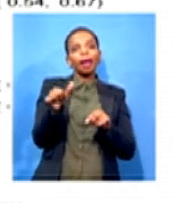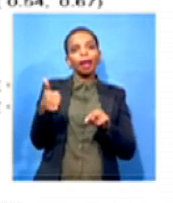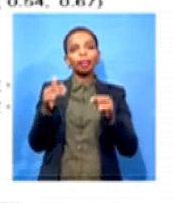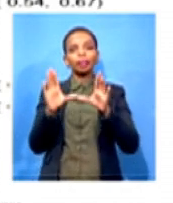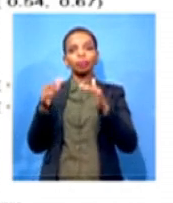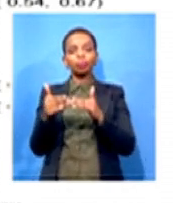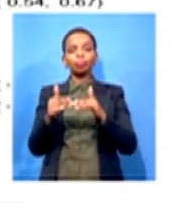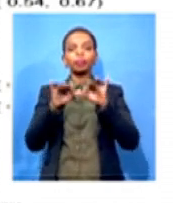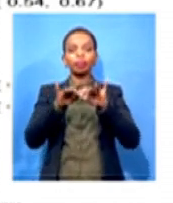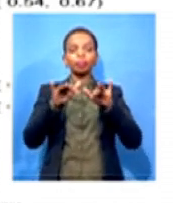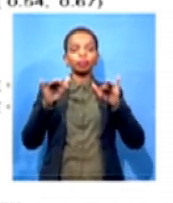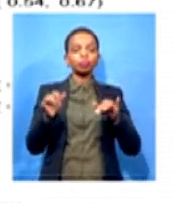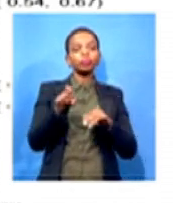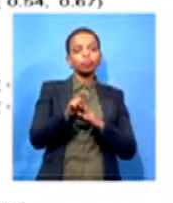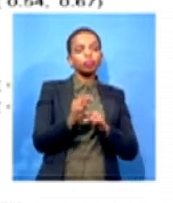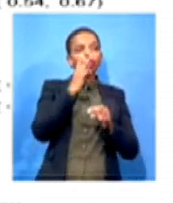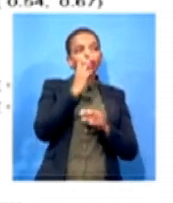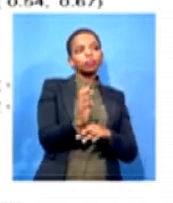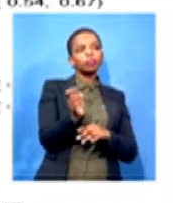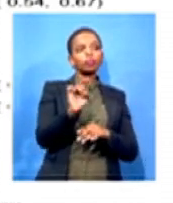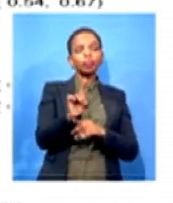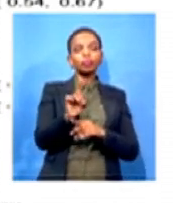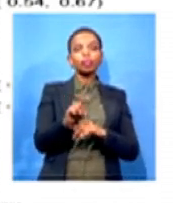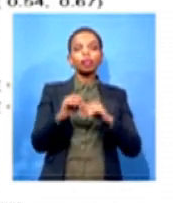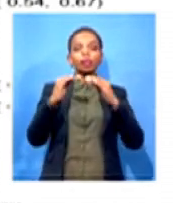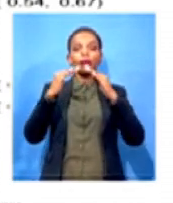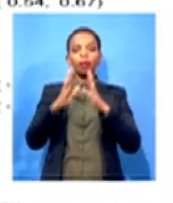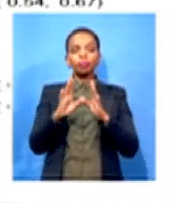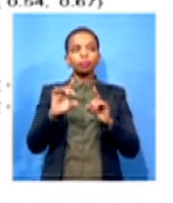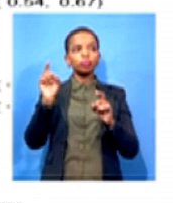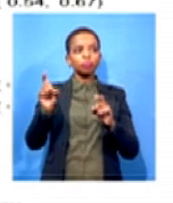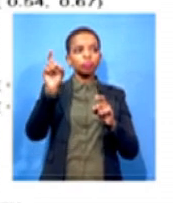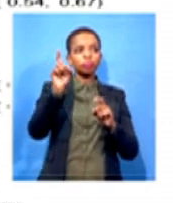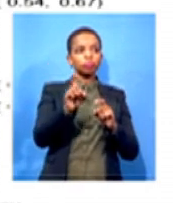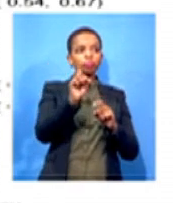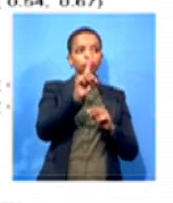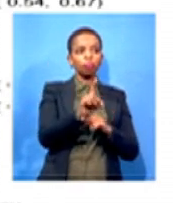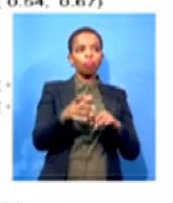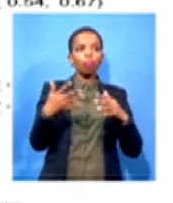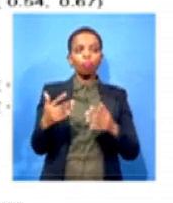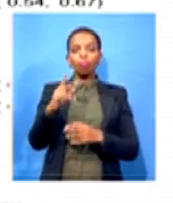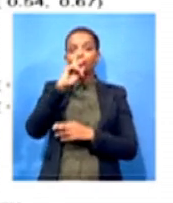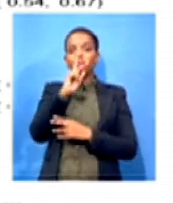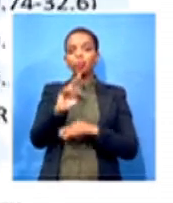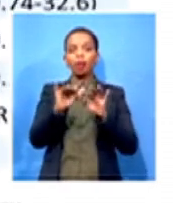in households or looking at people who had contact. Next slide.